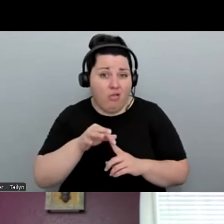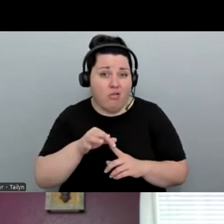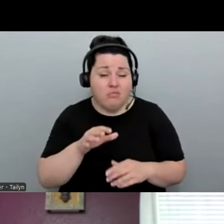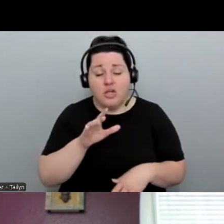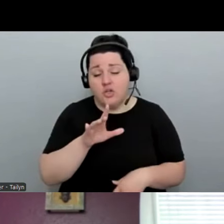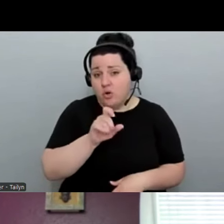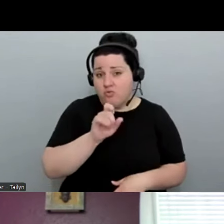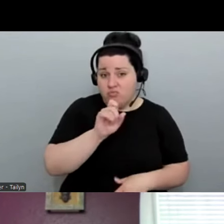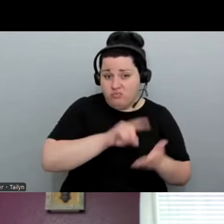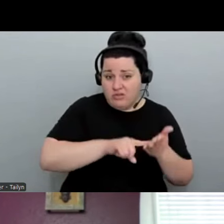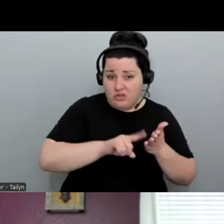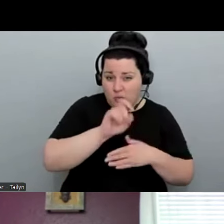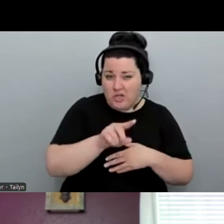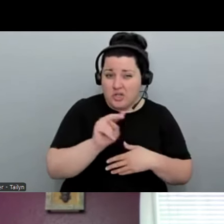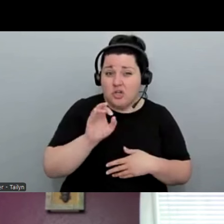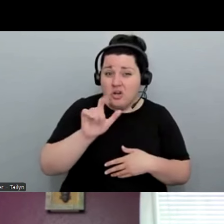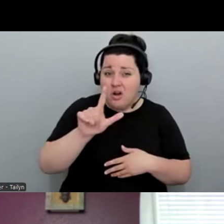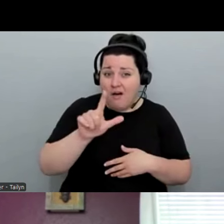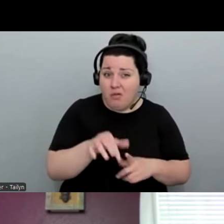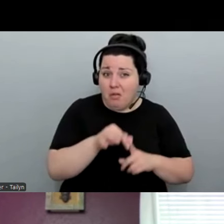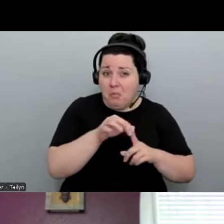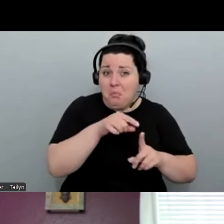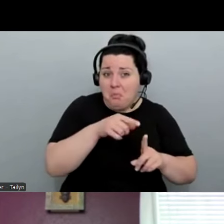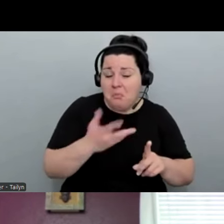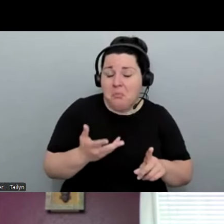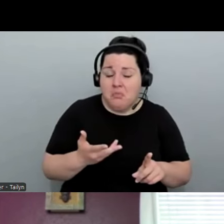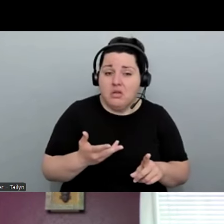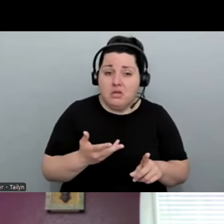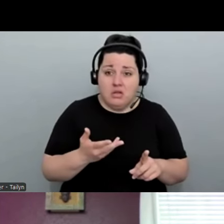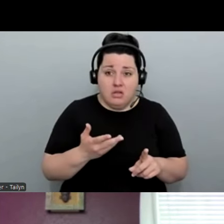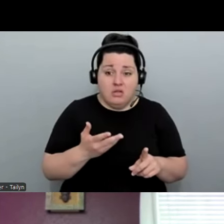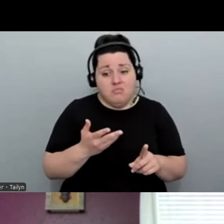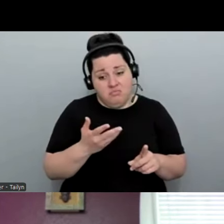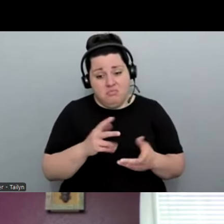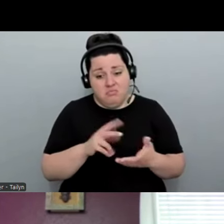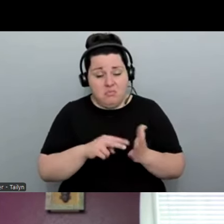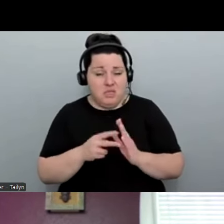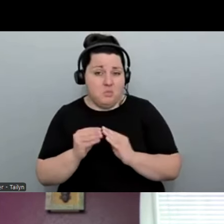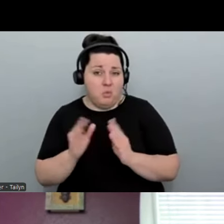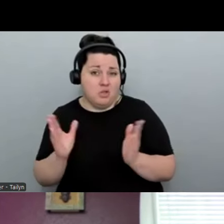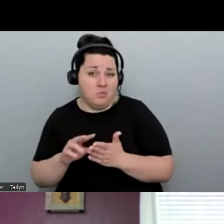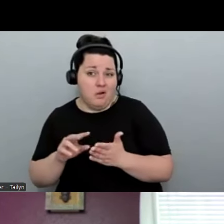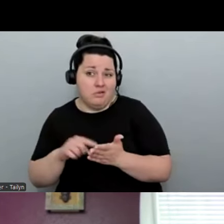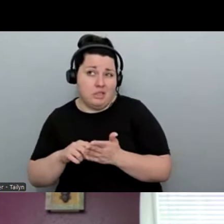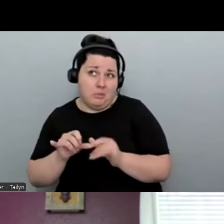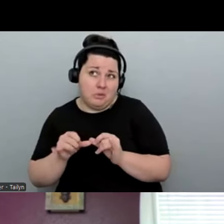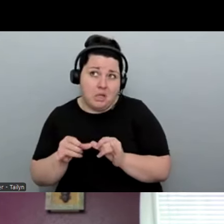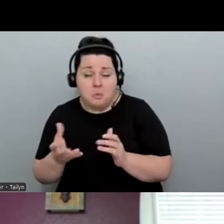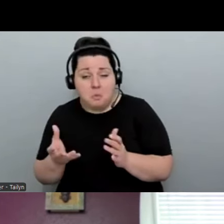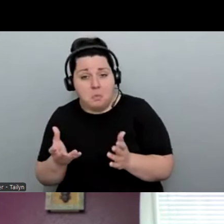Certainly something that's really novel, smaller sample sizes are are much more